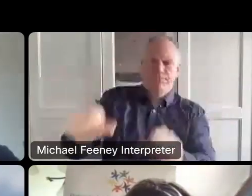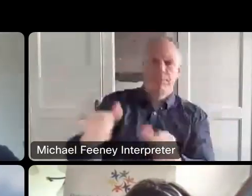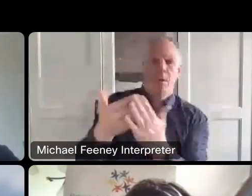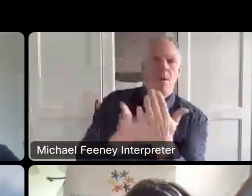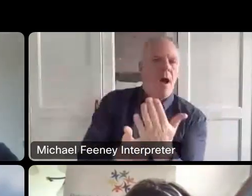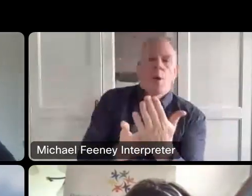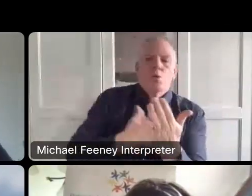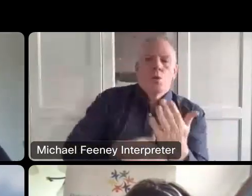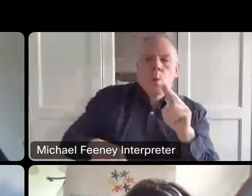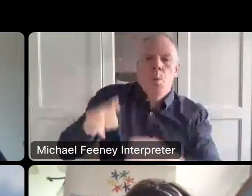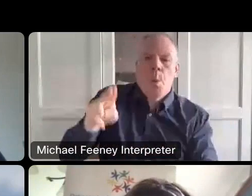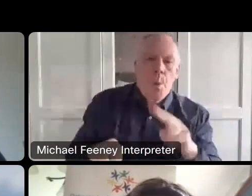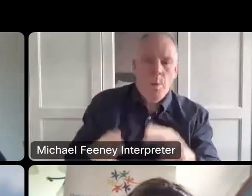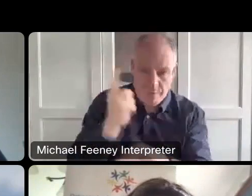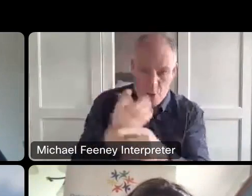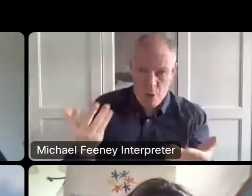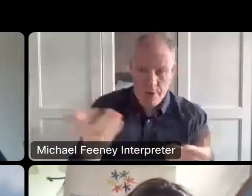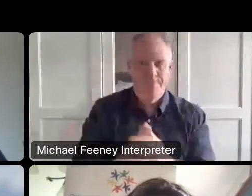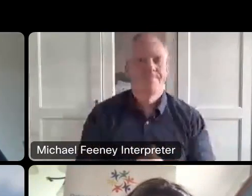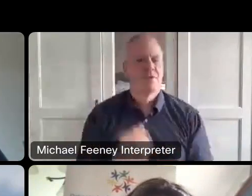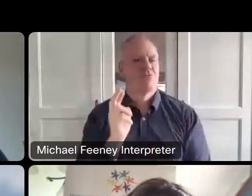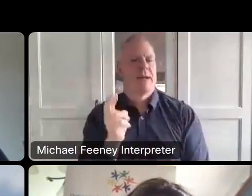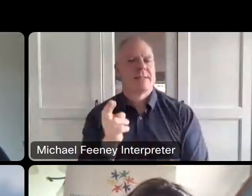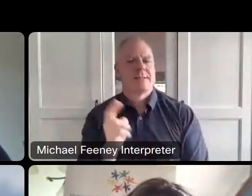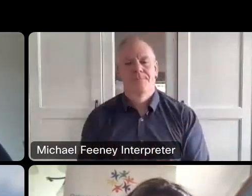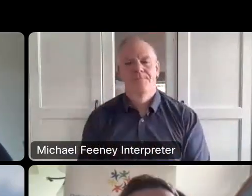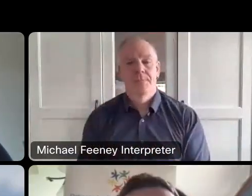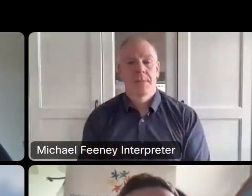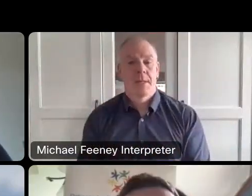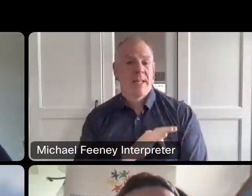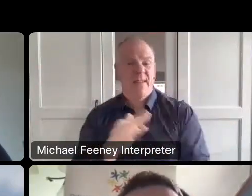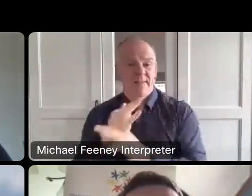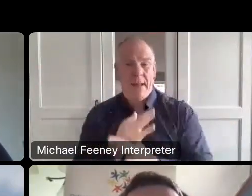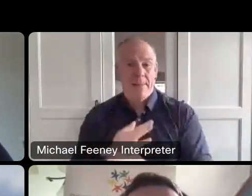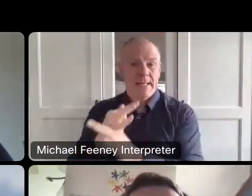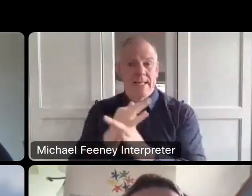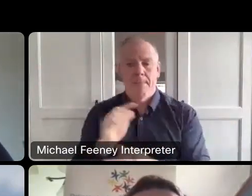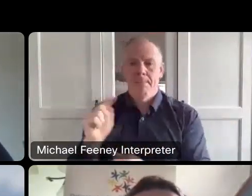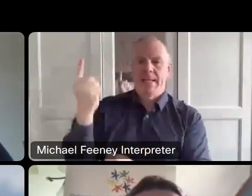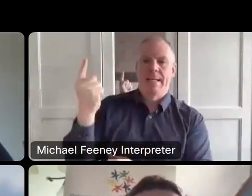new. Absolutely. I mean, for our family, I think one of the biggest